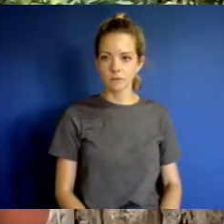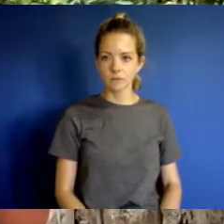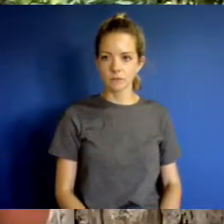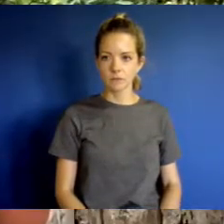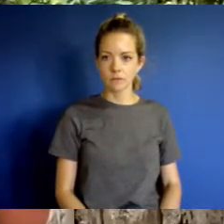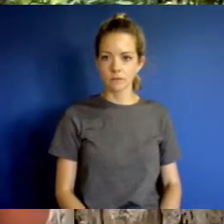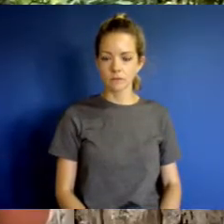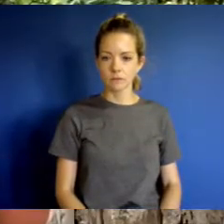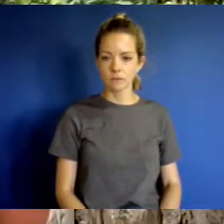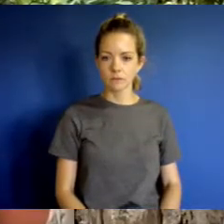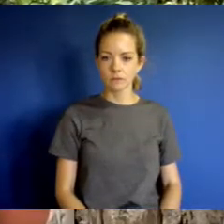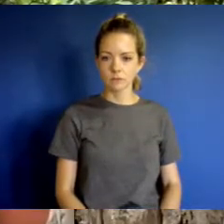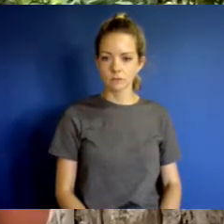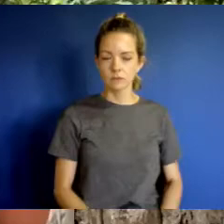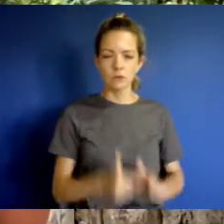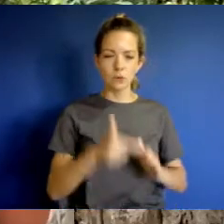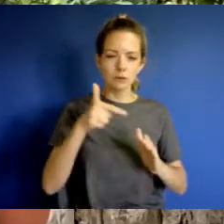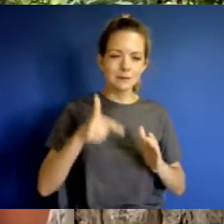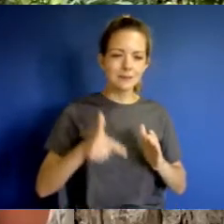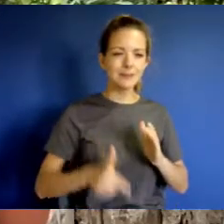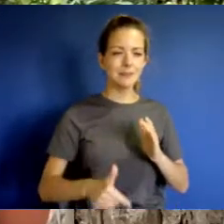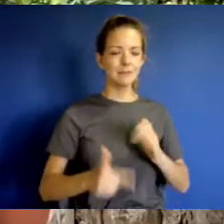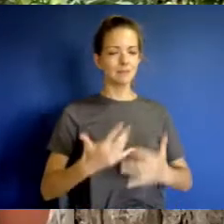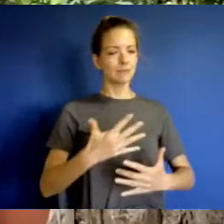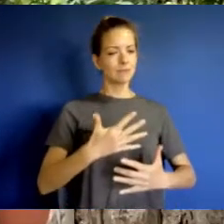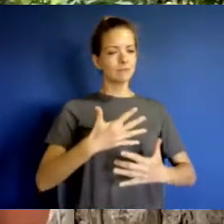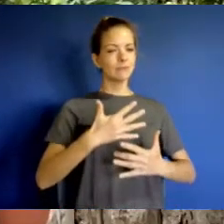So big deep breaths.